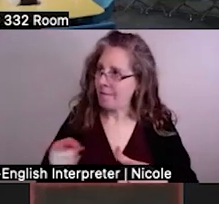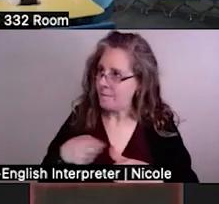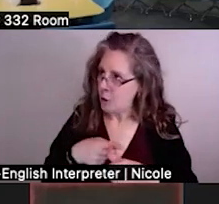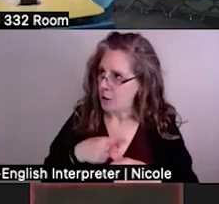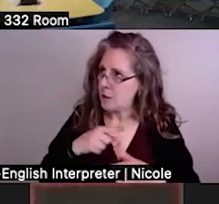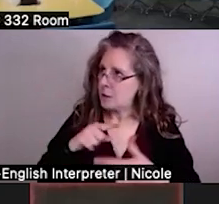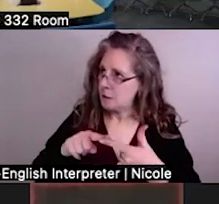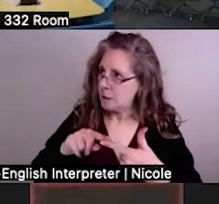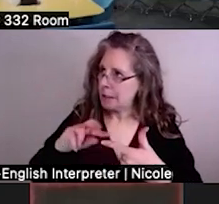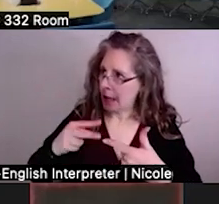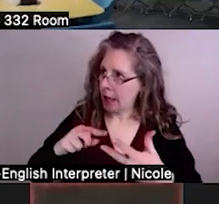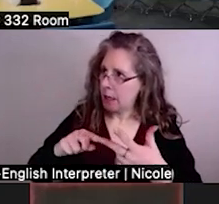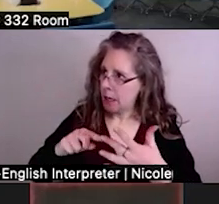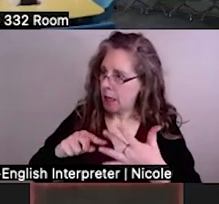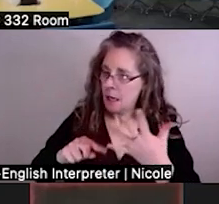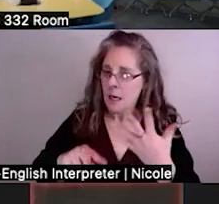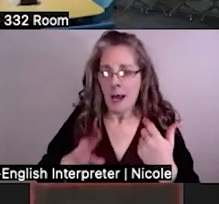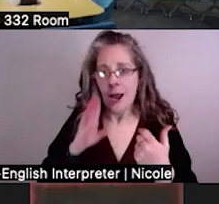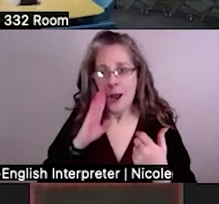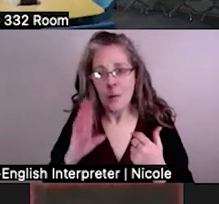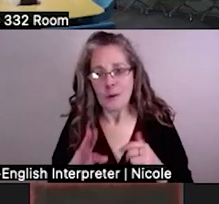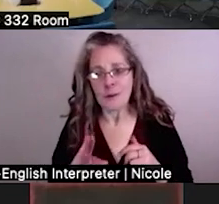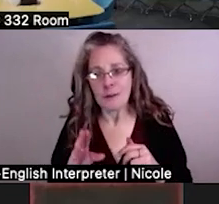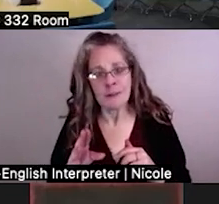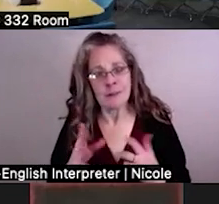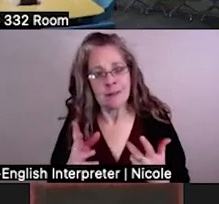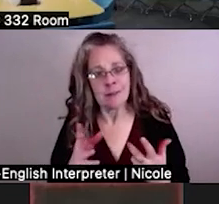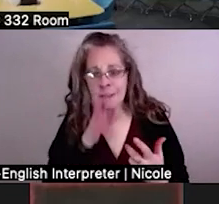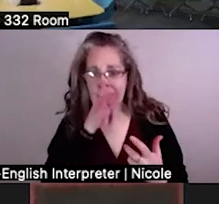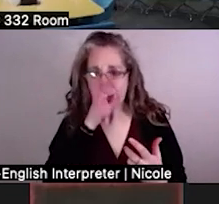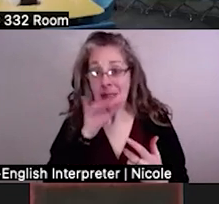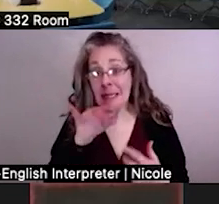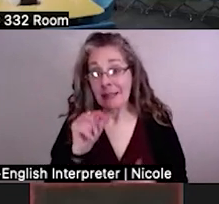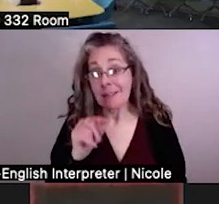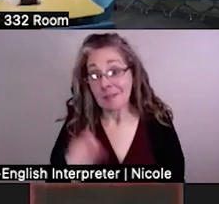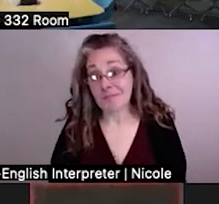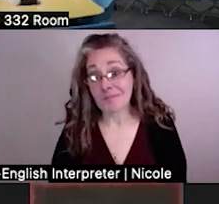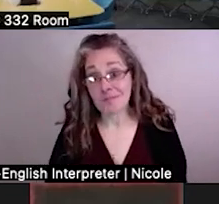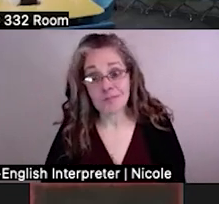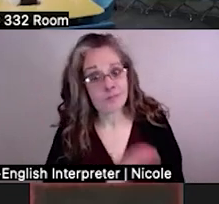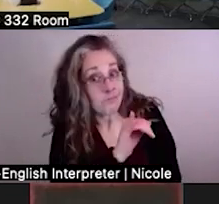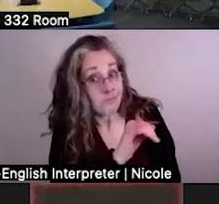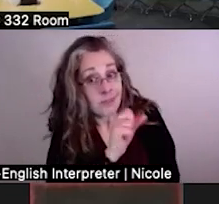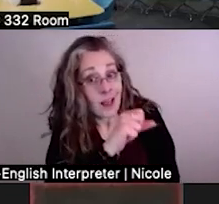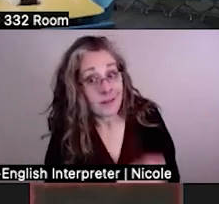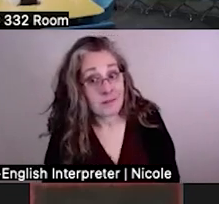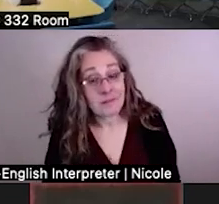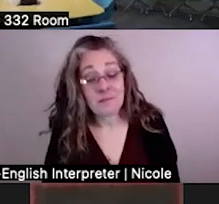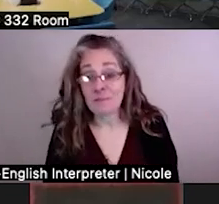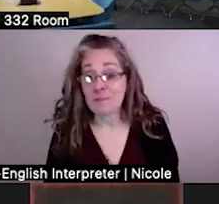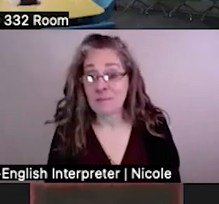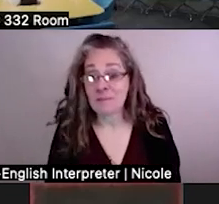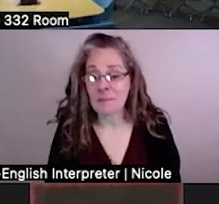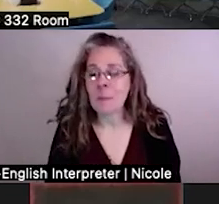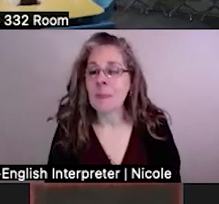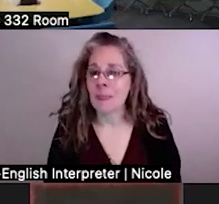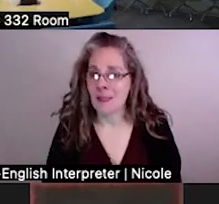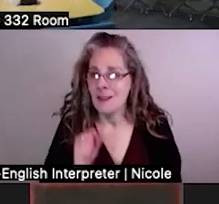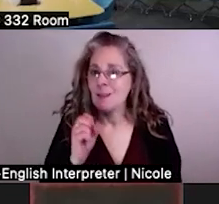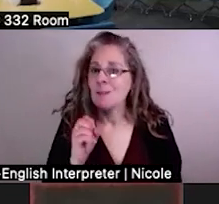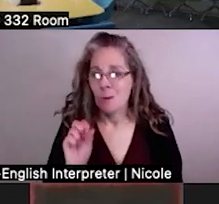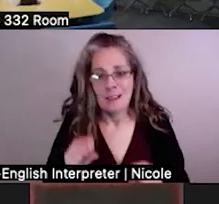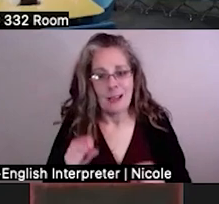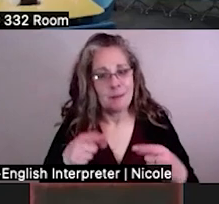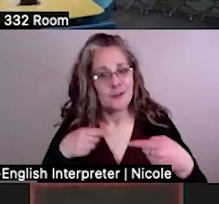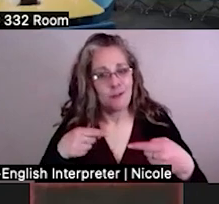Voice visualized. memo. Yeah, I like Yeah. dictated it. yeah. Cool. Yeah. Yeah, so I think it is a struggle, but I think we